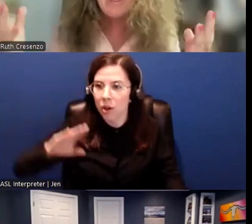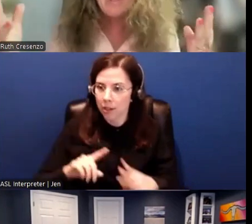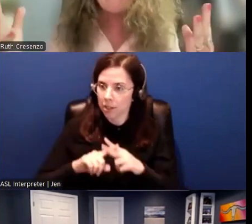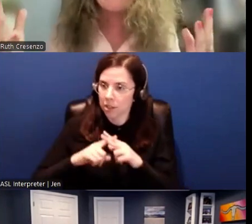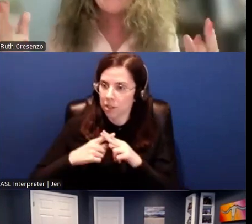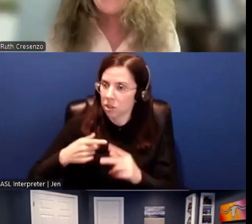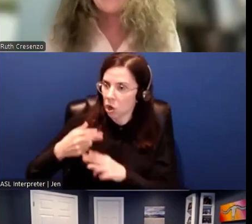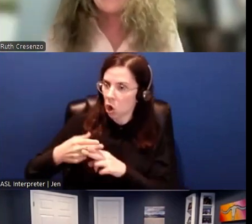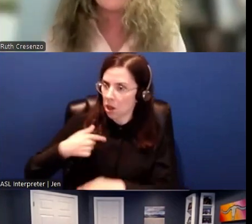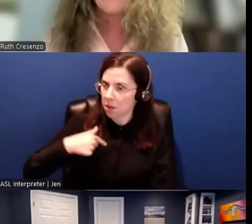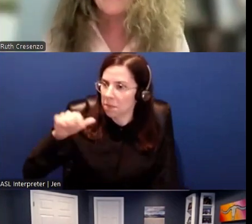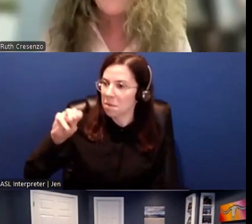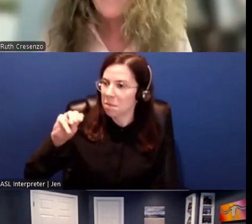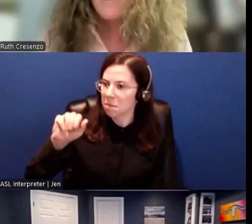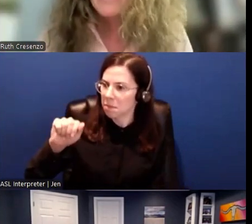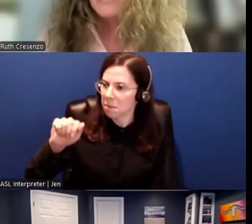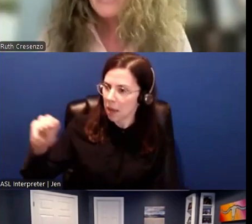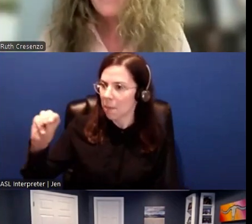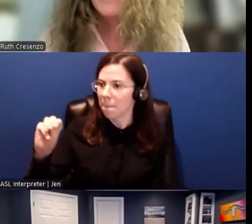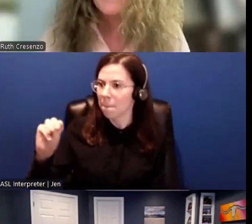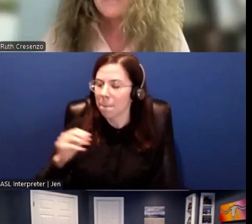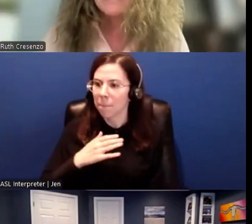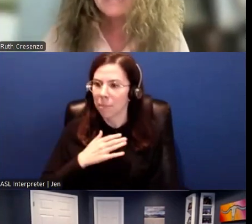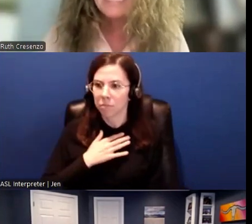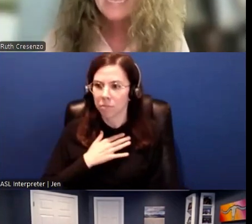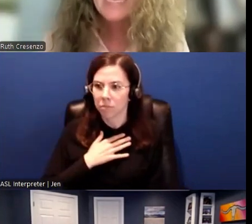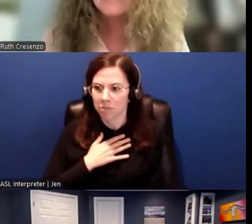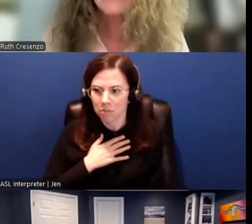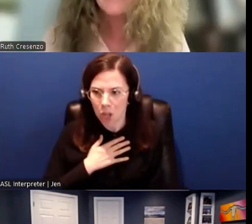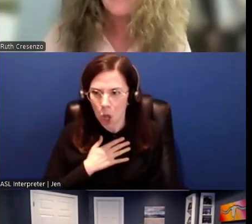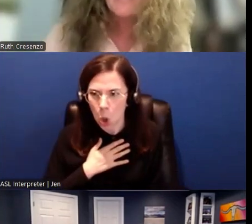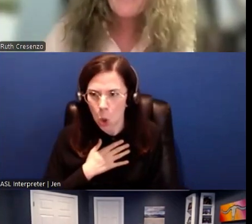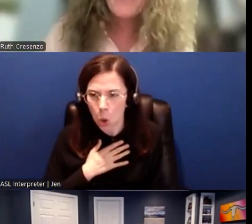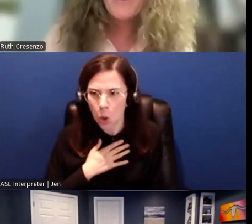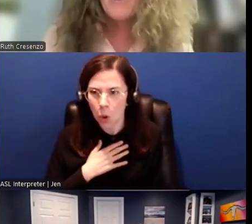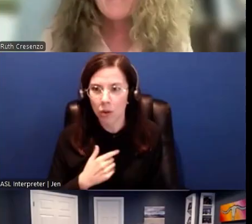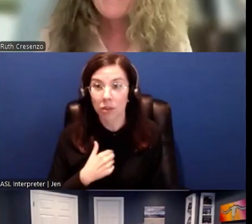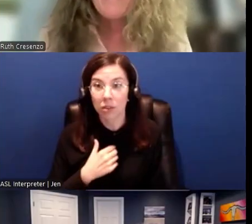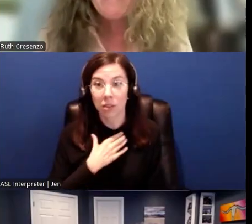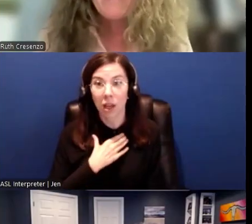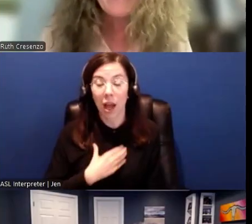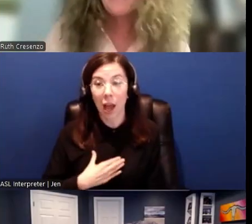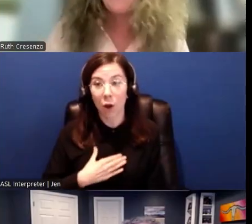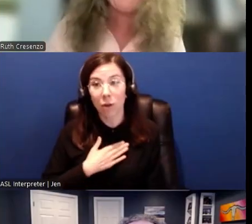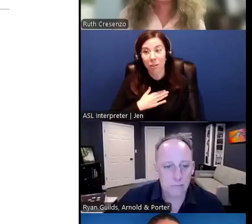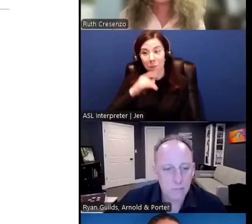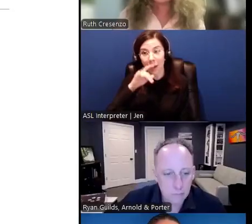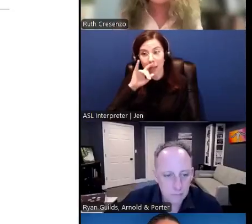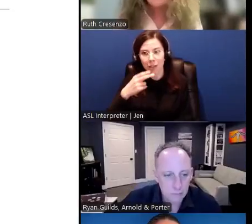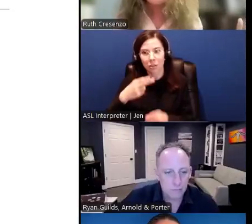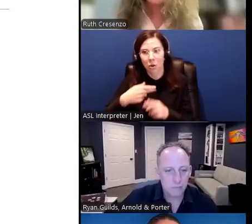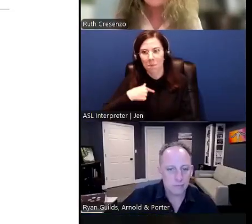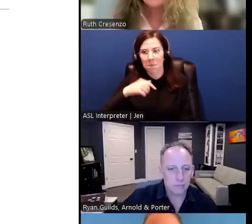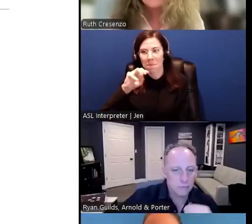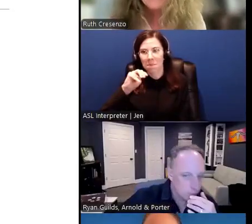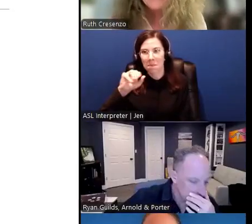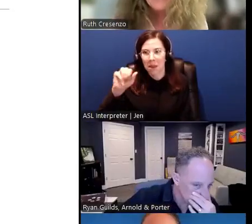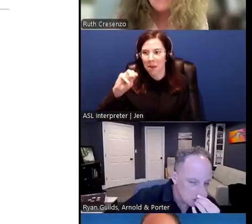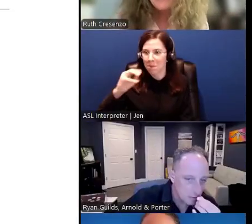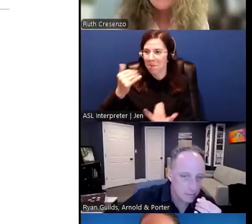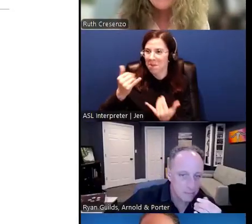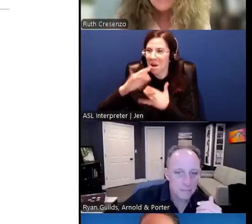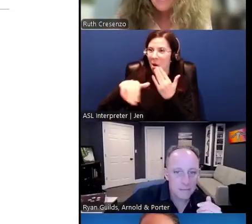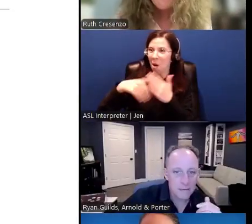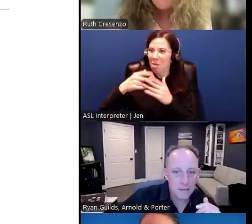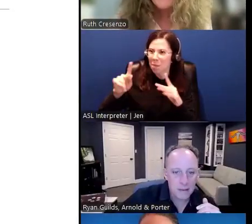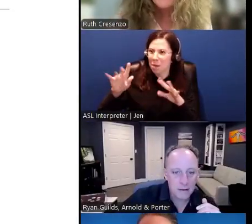me ma'am. And I was like, well, gosh, I wish my kids would call me ma'am, but now everybody around me is